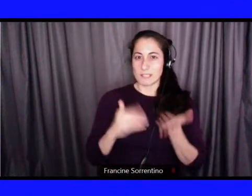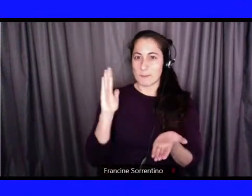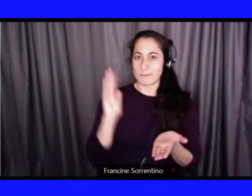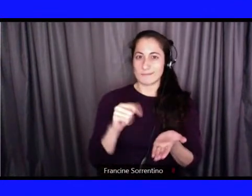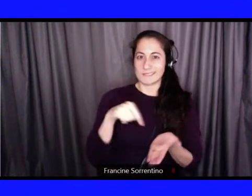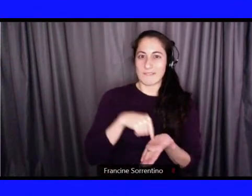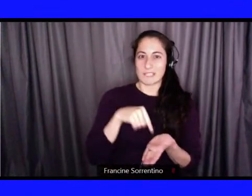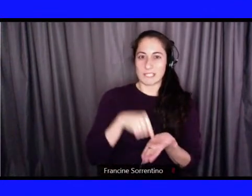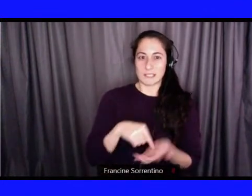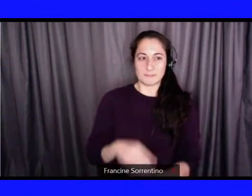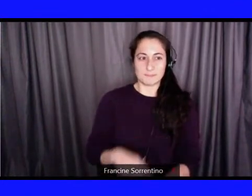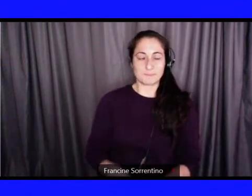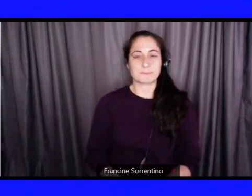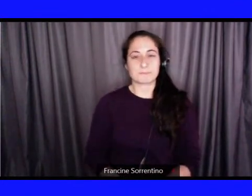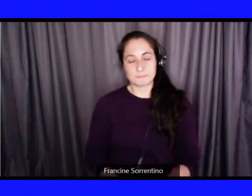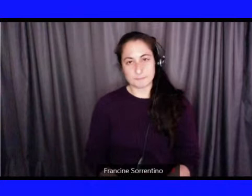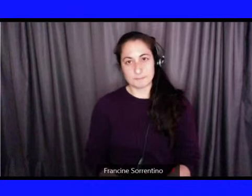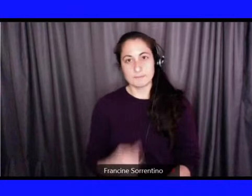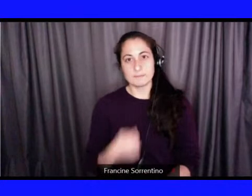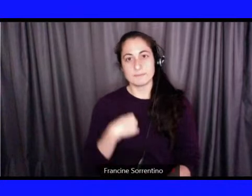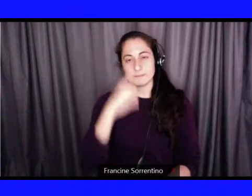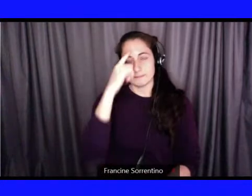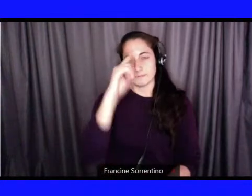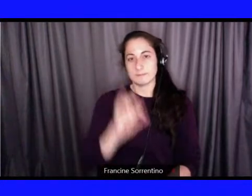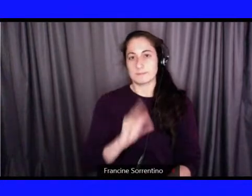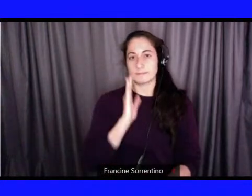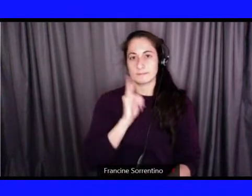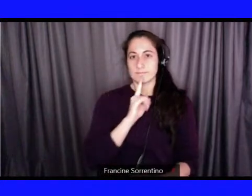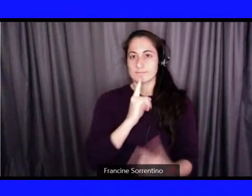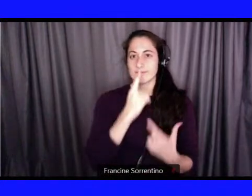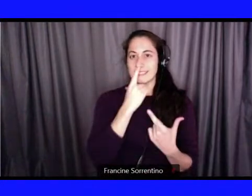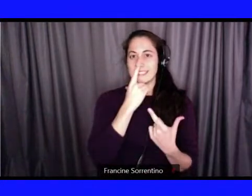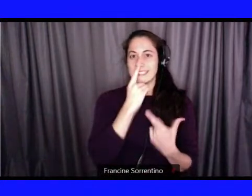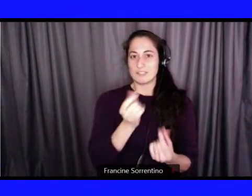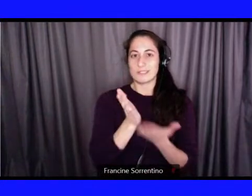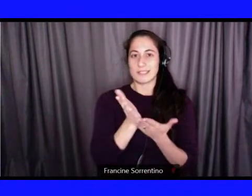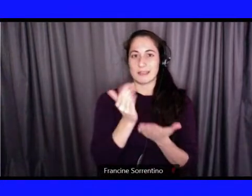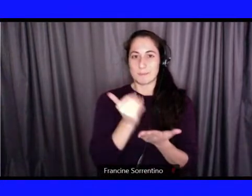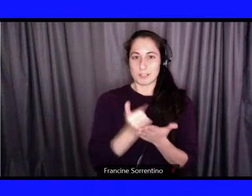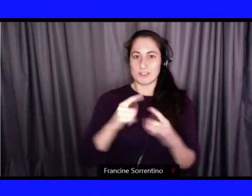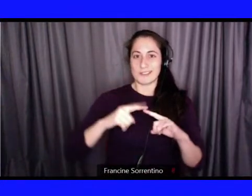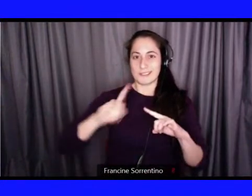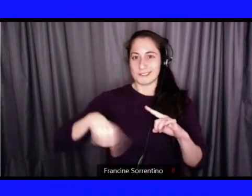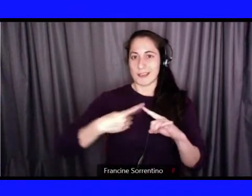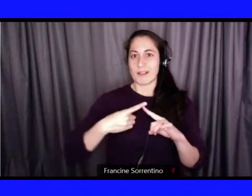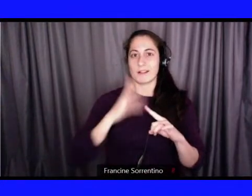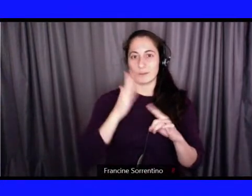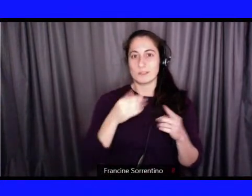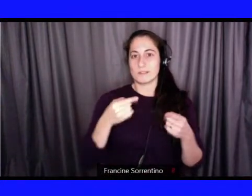briefing document for him? Yes, ma'am. Yeah. Yes, we